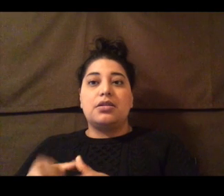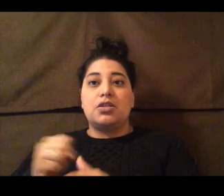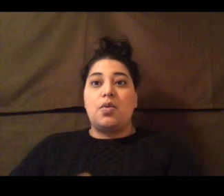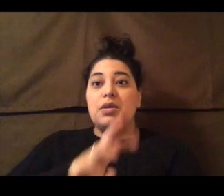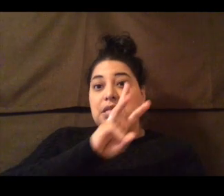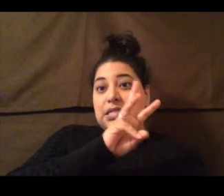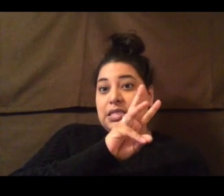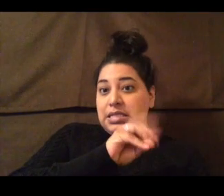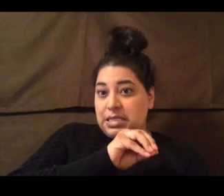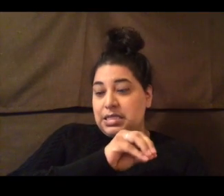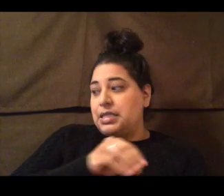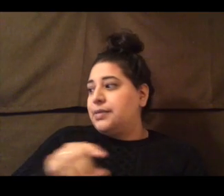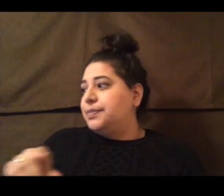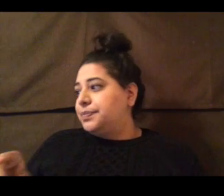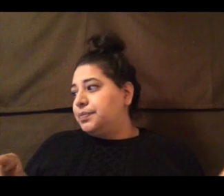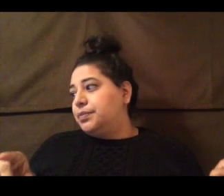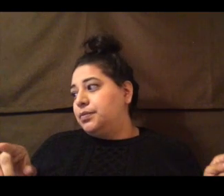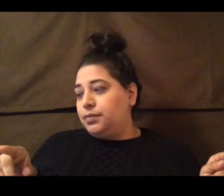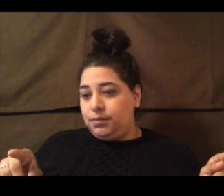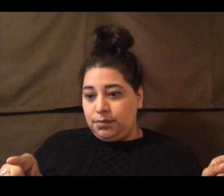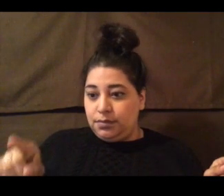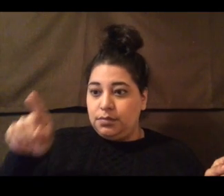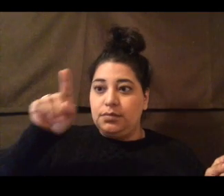and then I'm going to do 15.